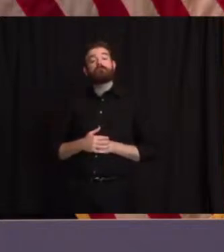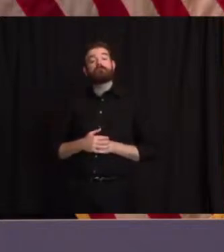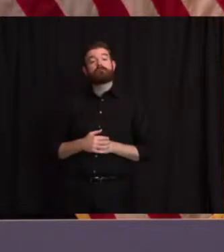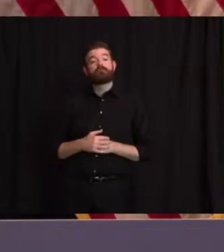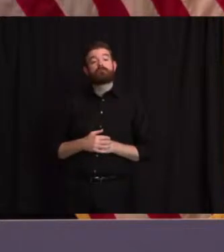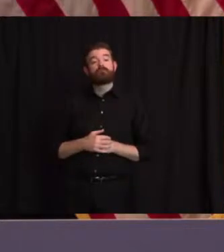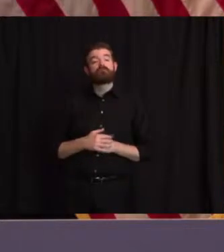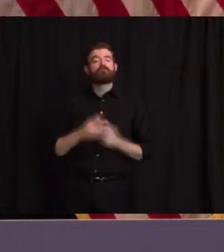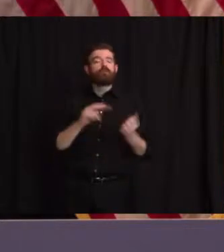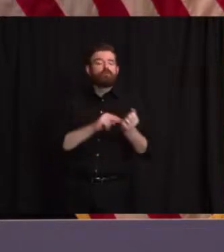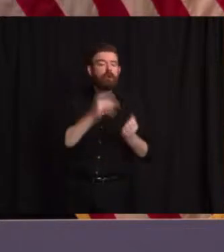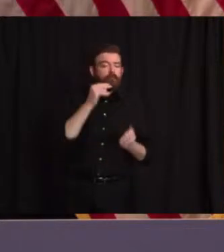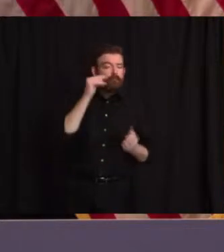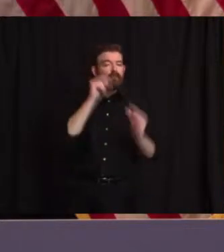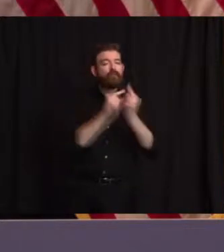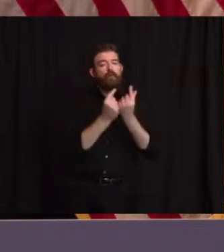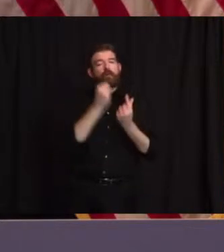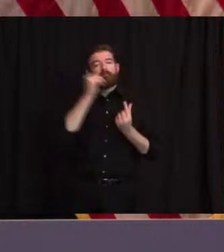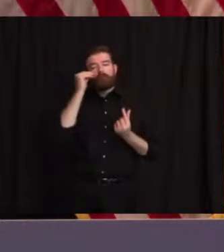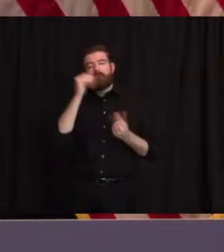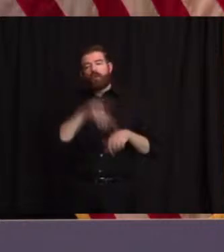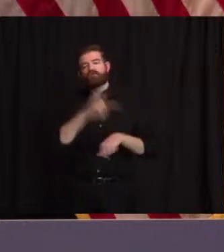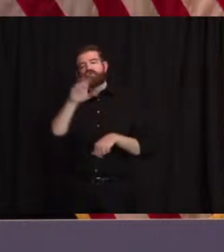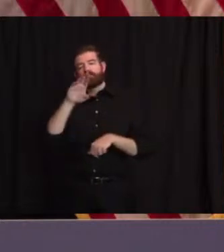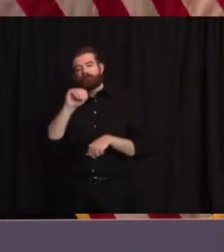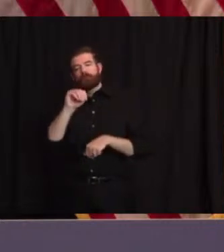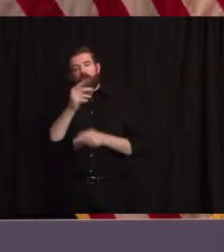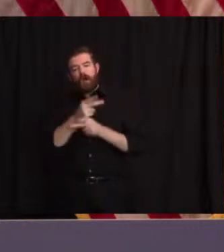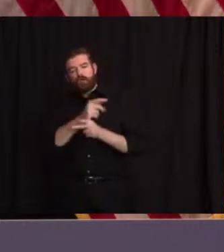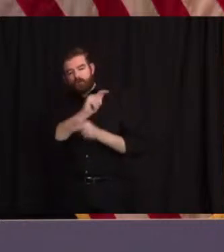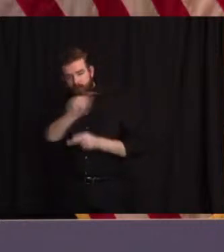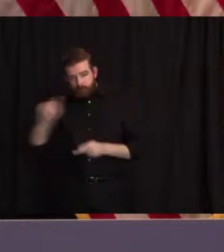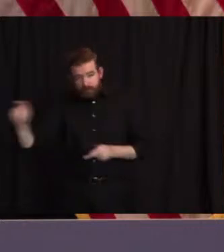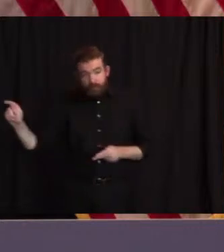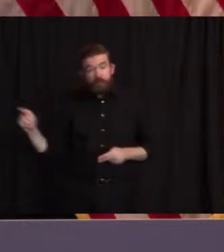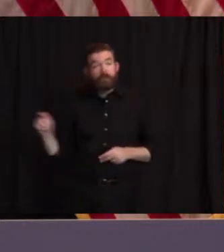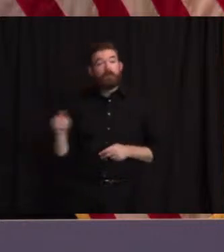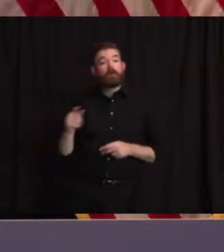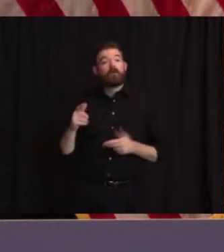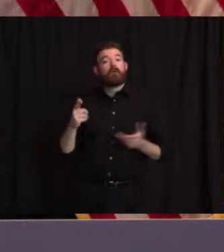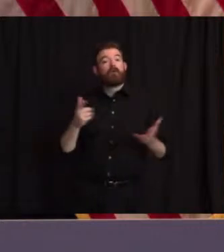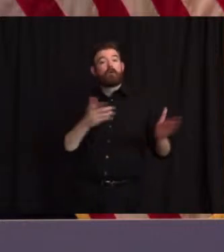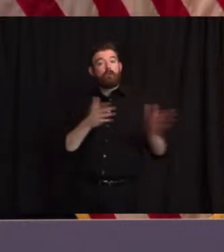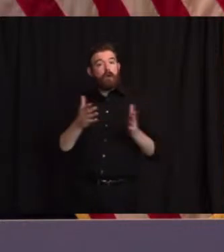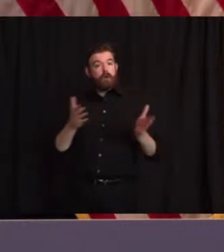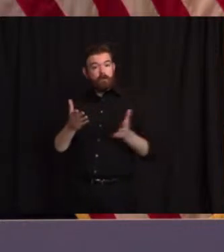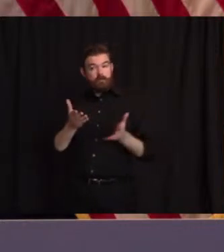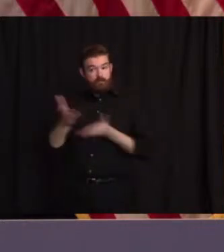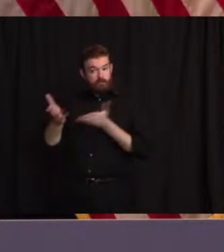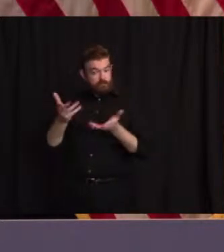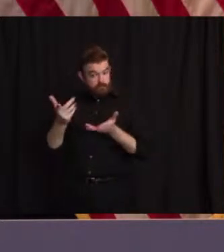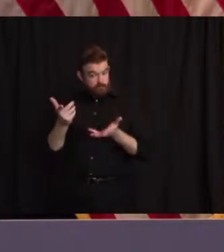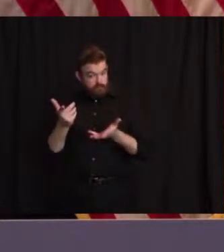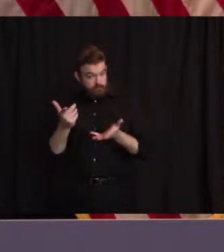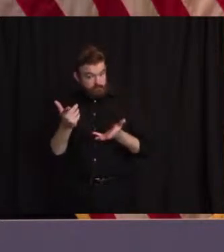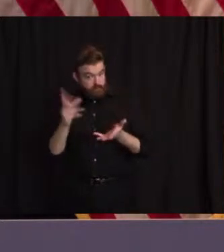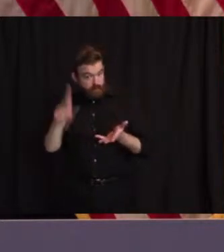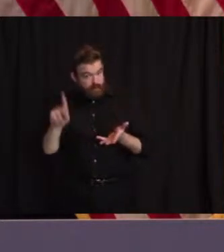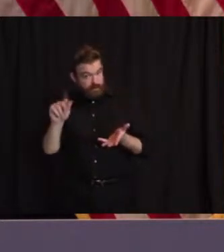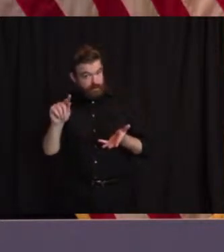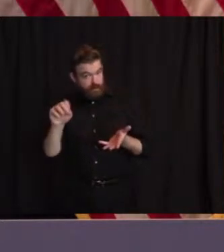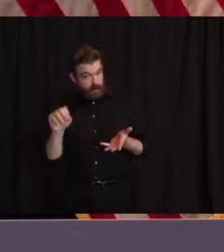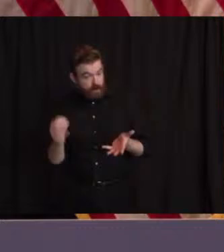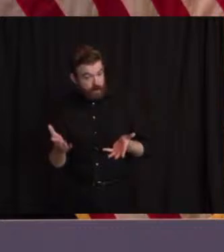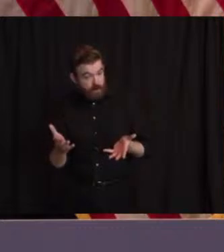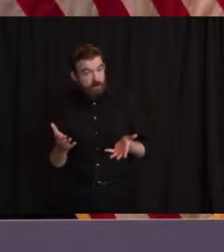and can you update us on how many staff and residents have been tested so far? And we were told that Bergen County mayors have been asking for state oversight